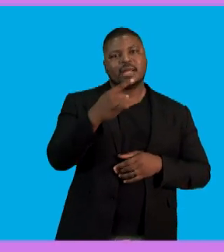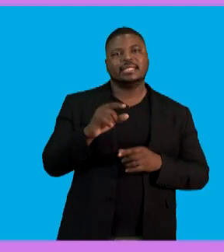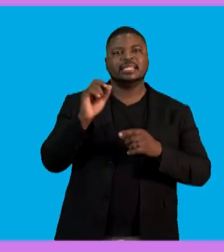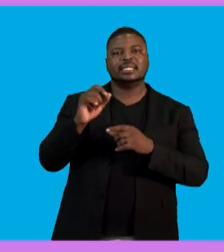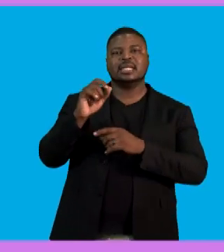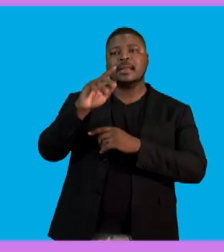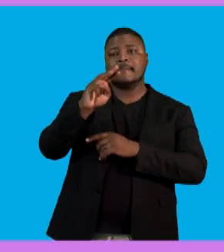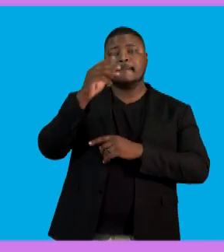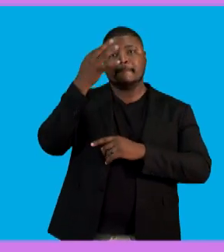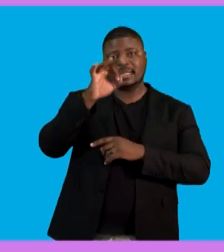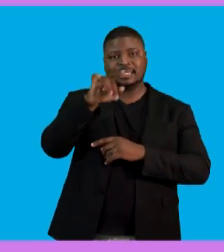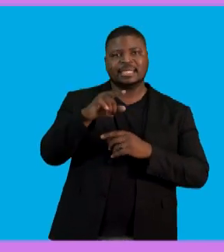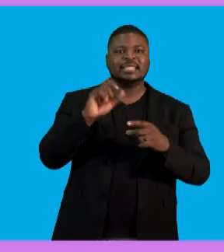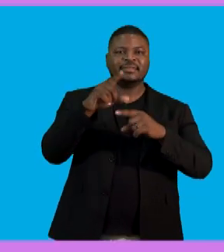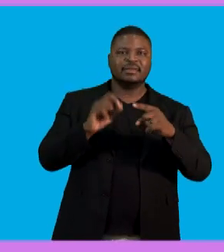get? We get